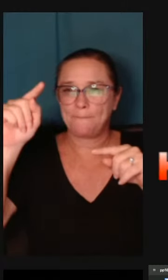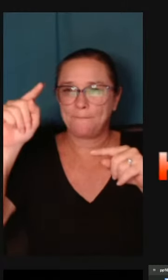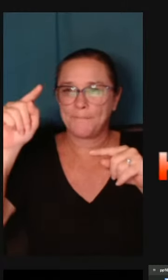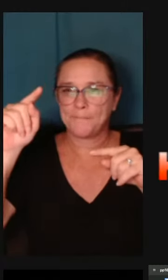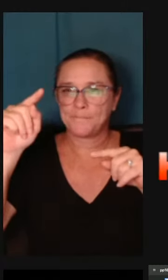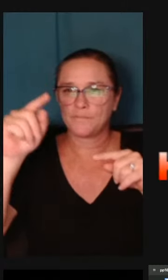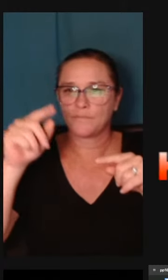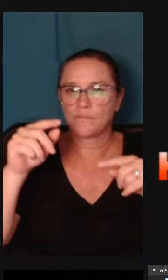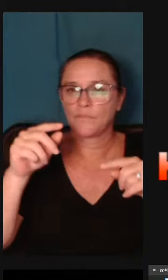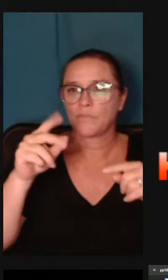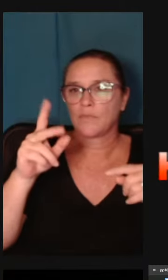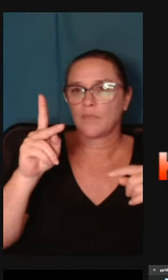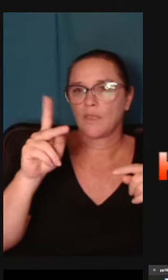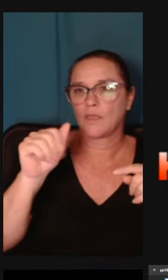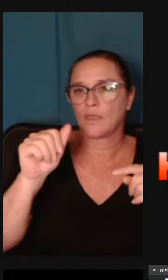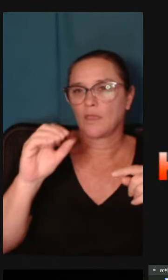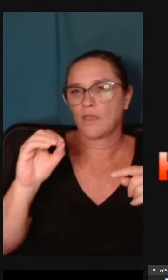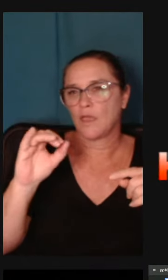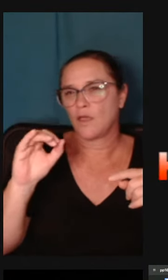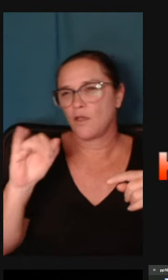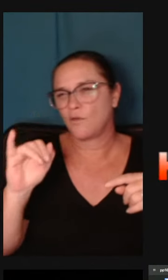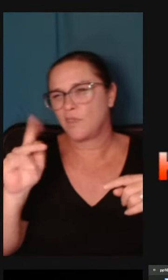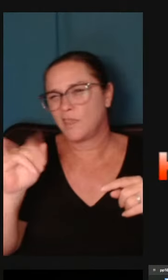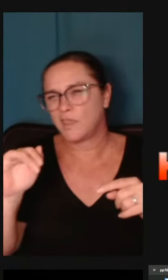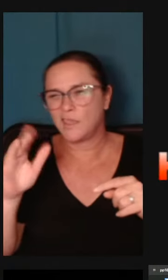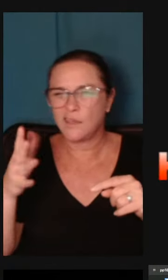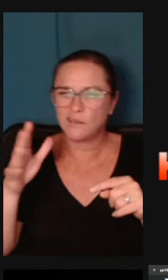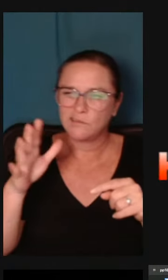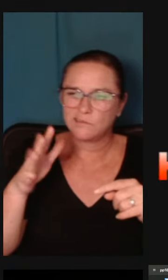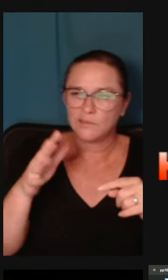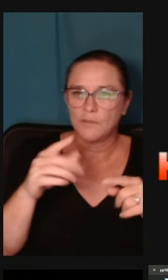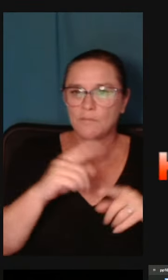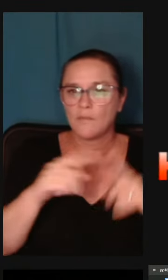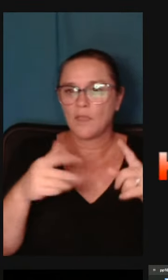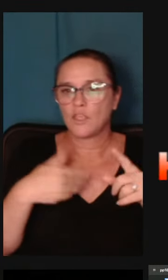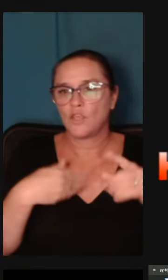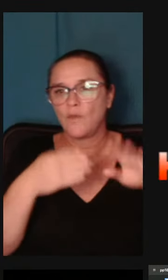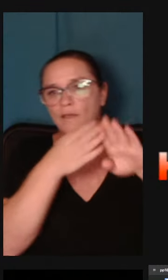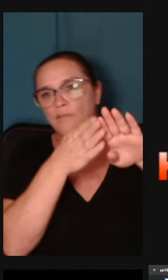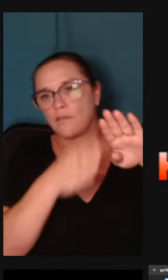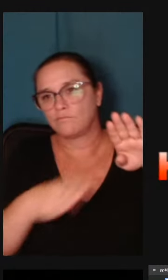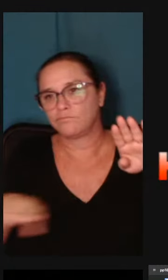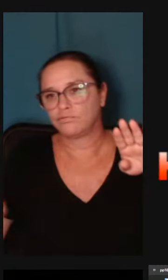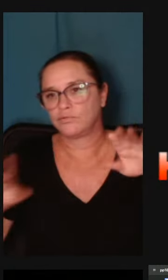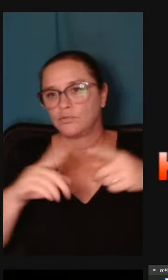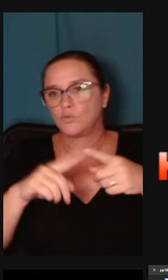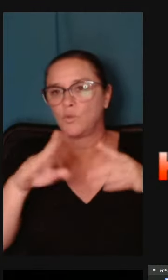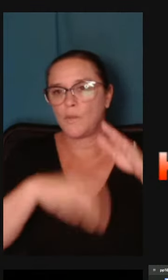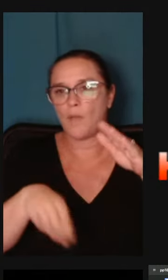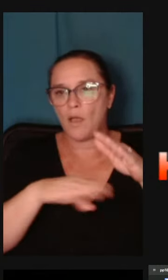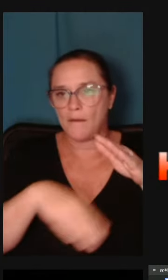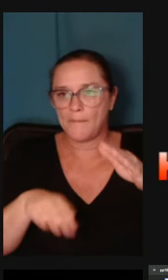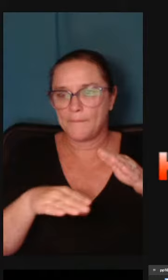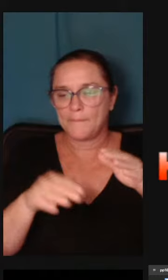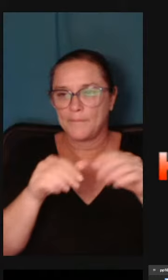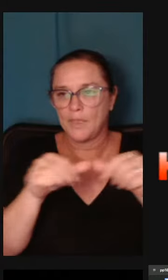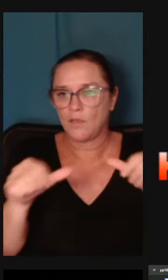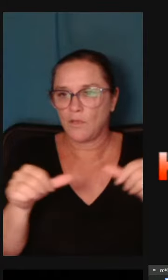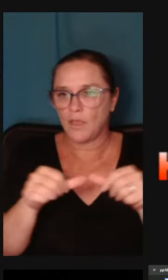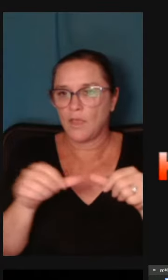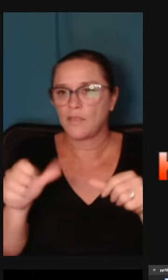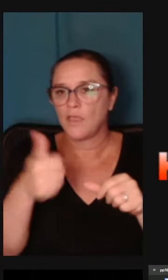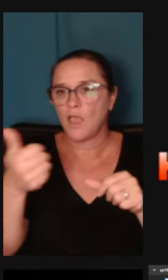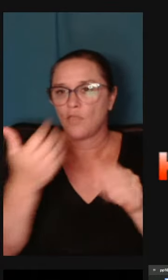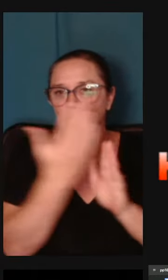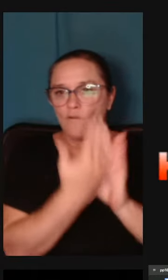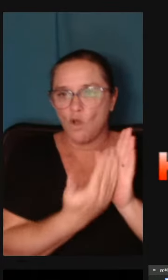not quite Kauiki, but you have feeding into this bottom layer over here as well, this other fault.